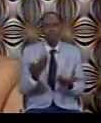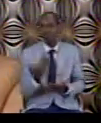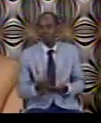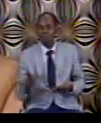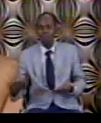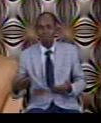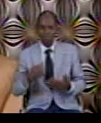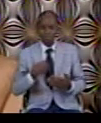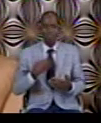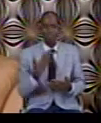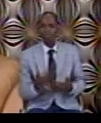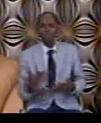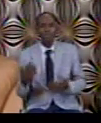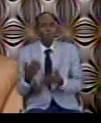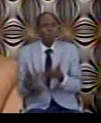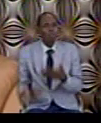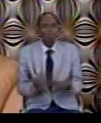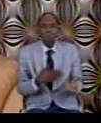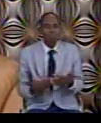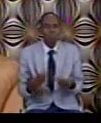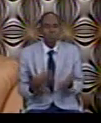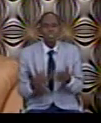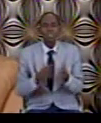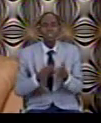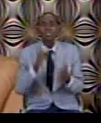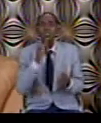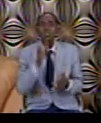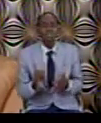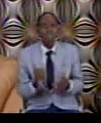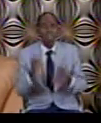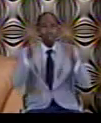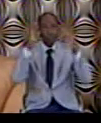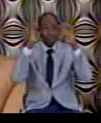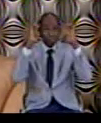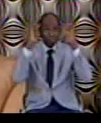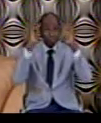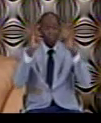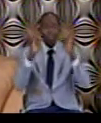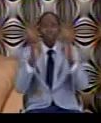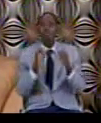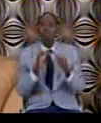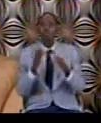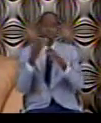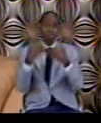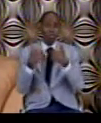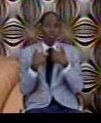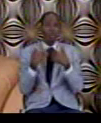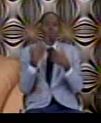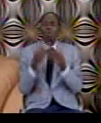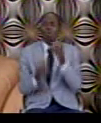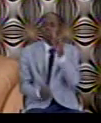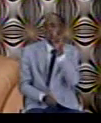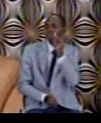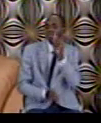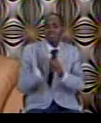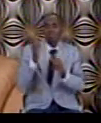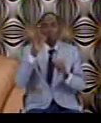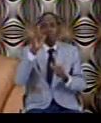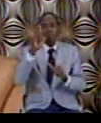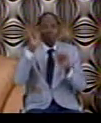position, whatever it is, academic position, or the greatest prosperity anyone can think about, or